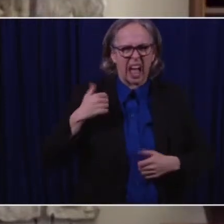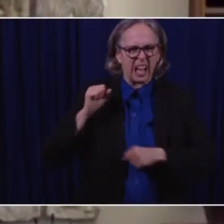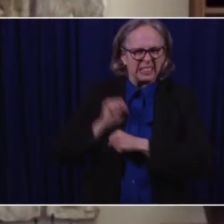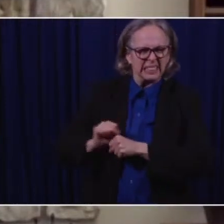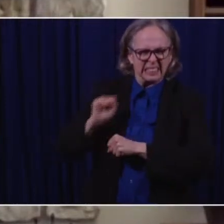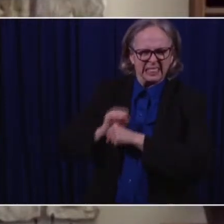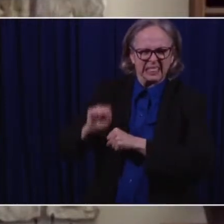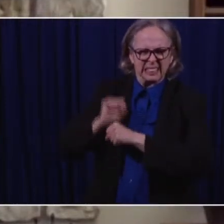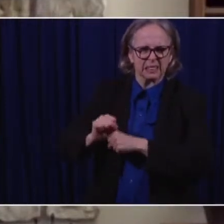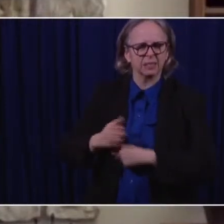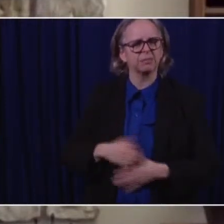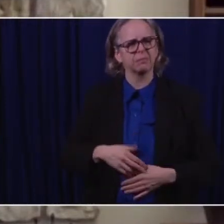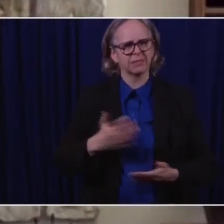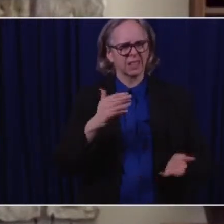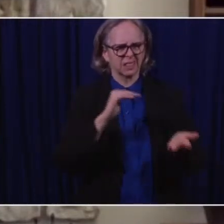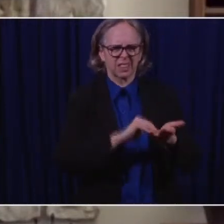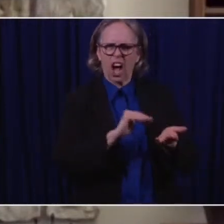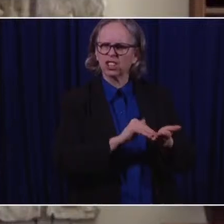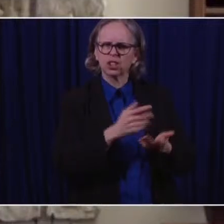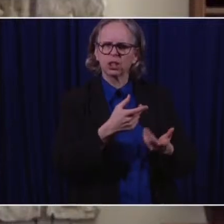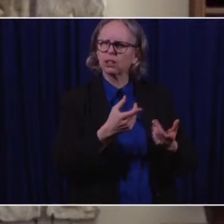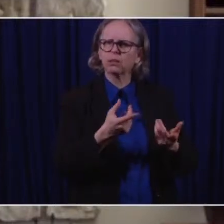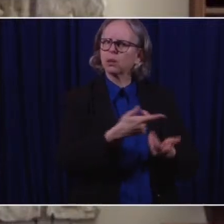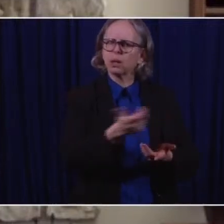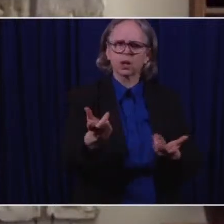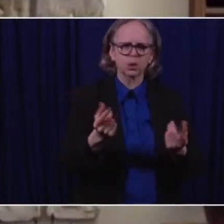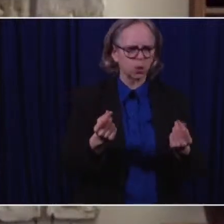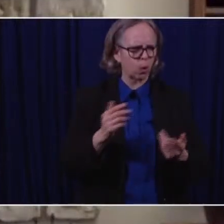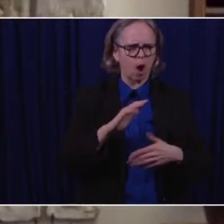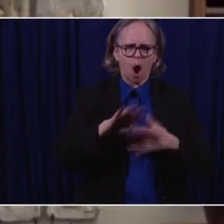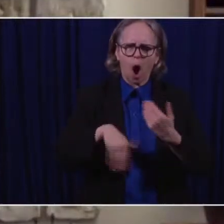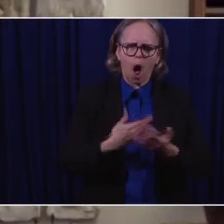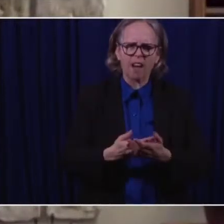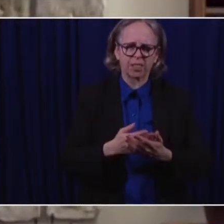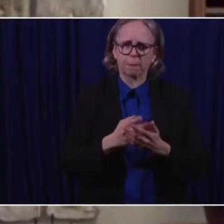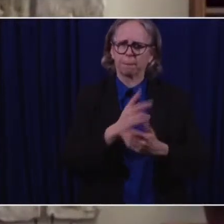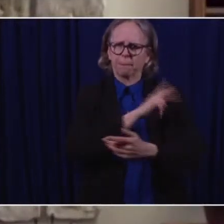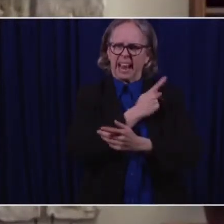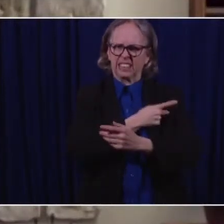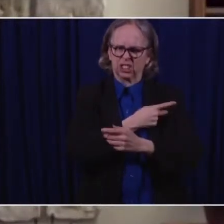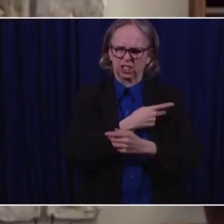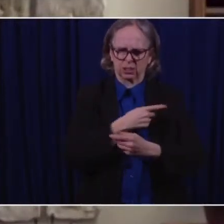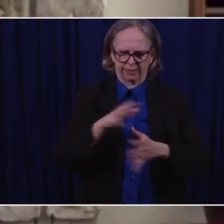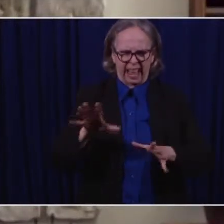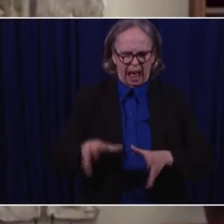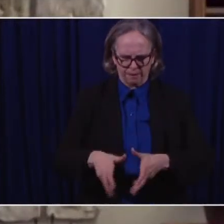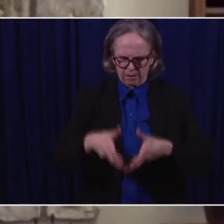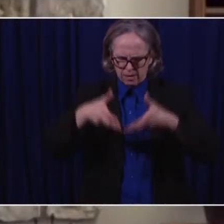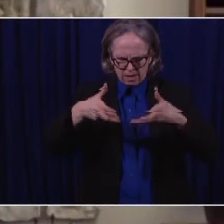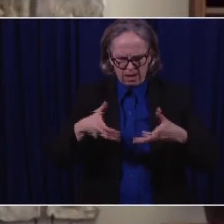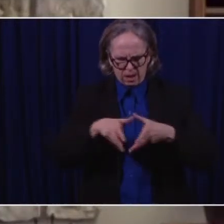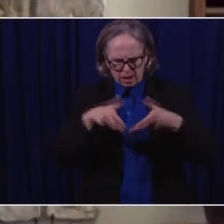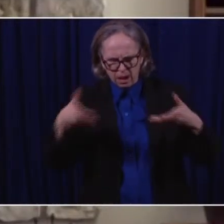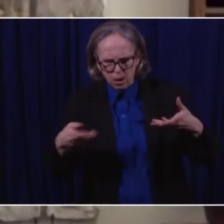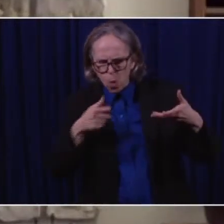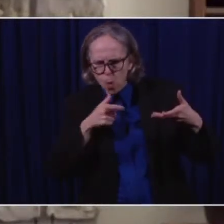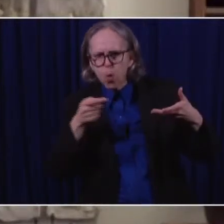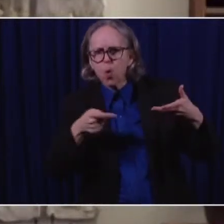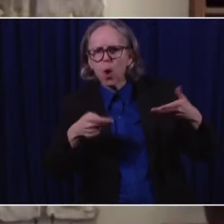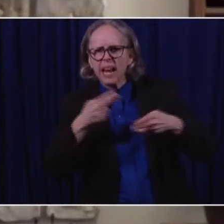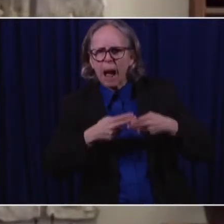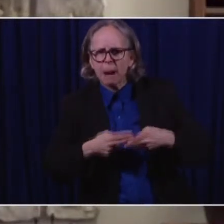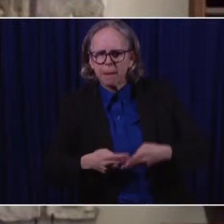going through their list and calling their 80-year-olds and calling their 90-year-olds and their 100-year-olds and telling them, we